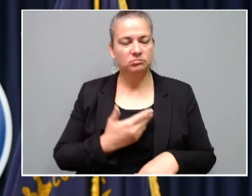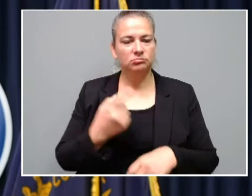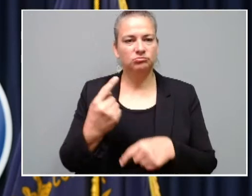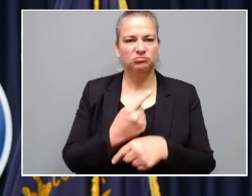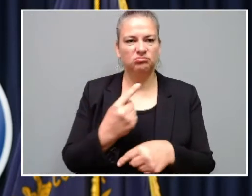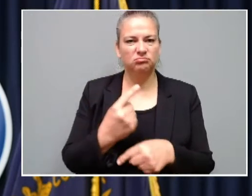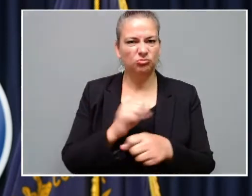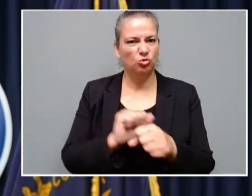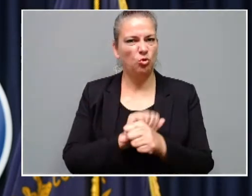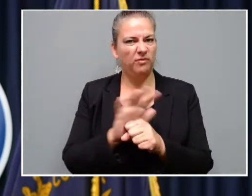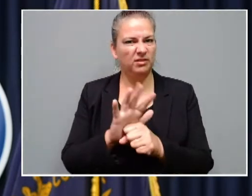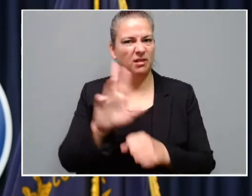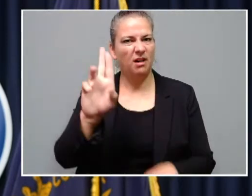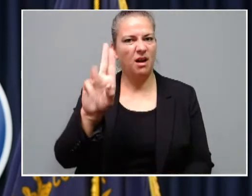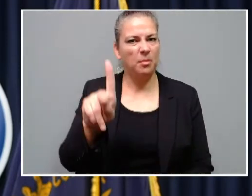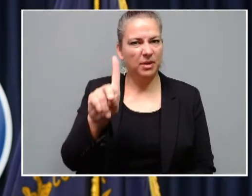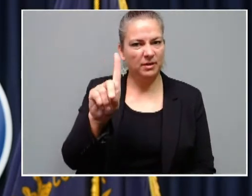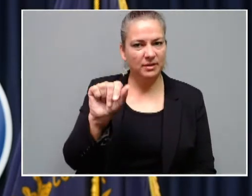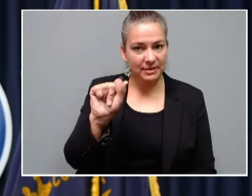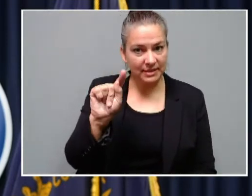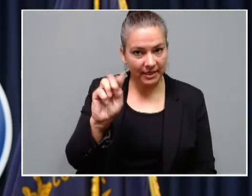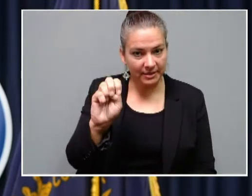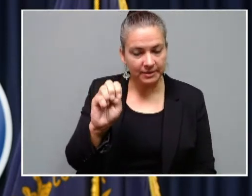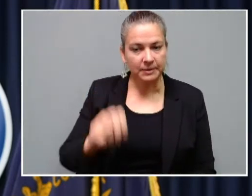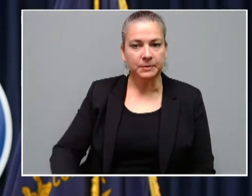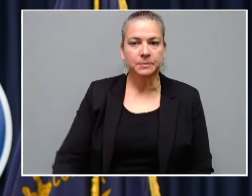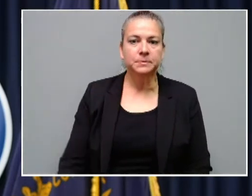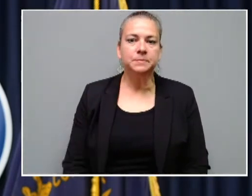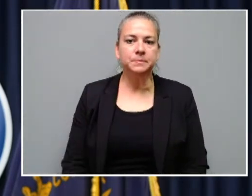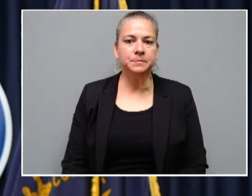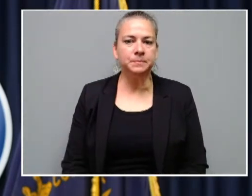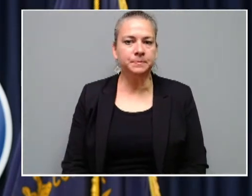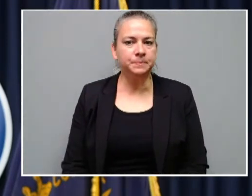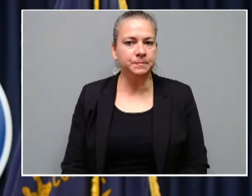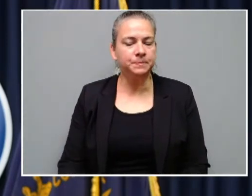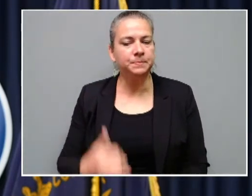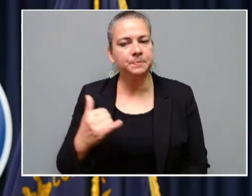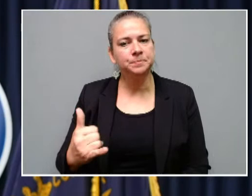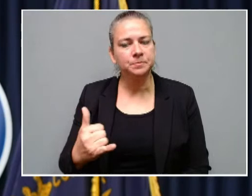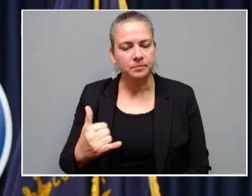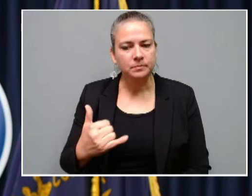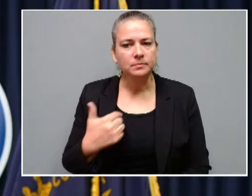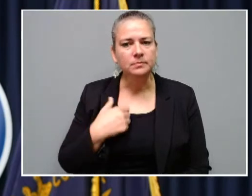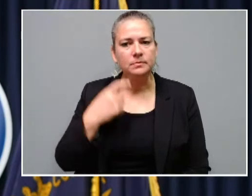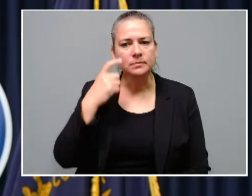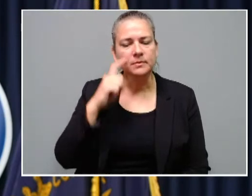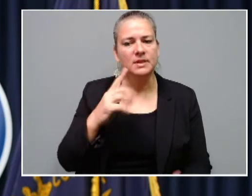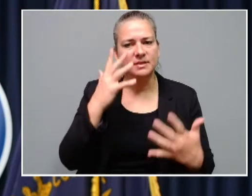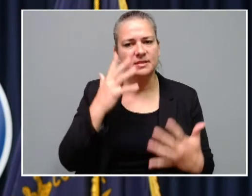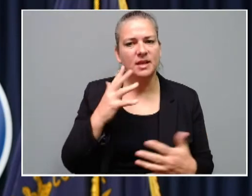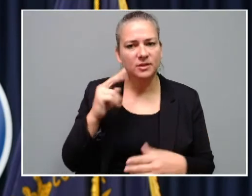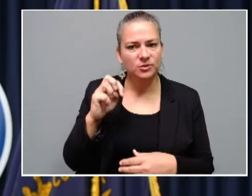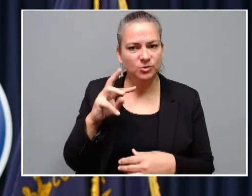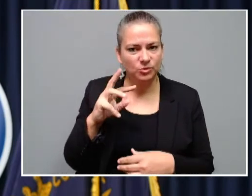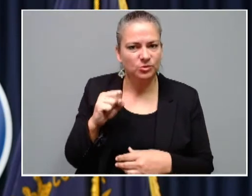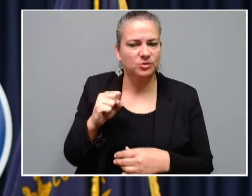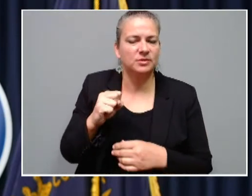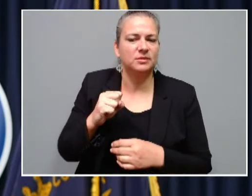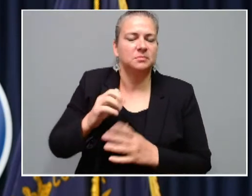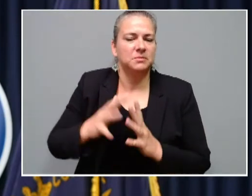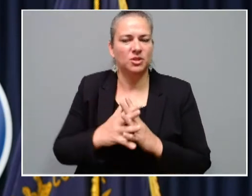first start by recognizing the sad news that America lost an incredible hero